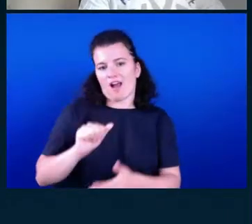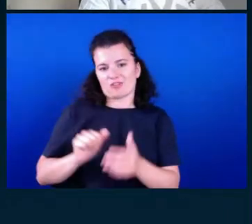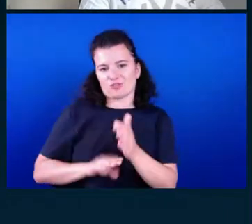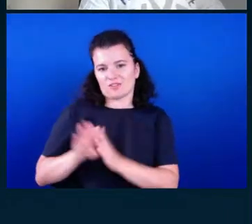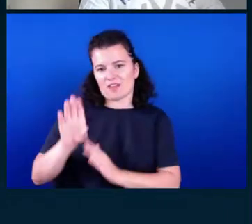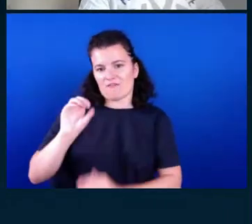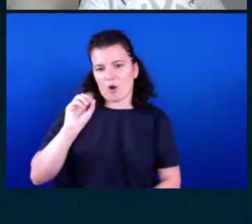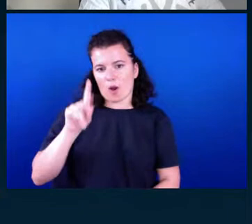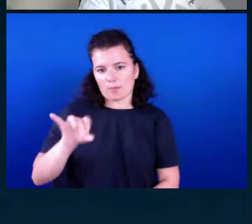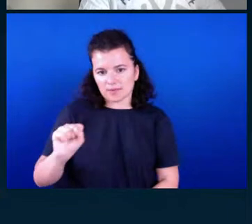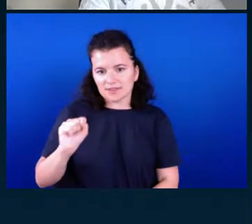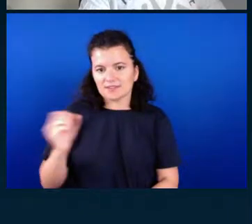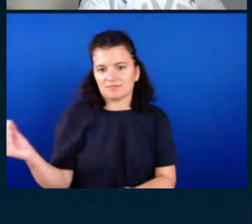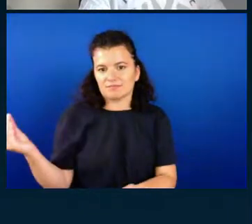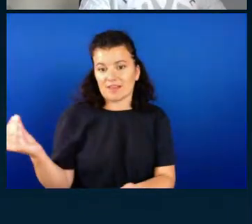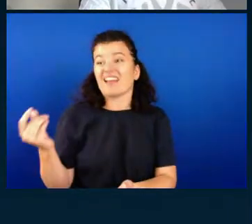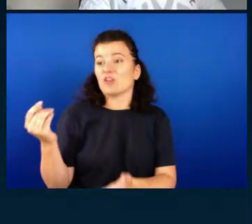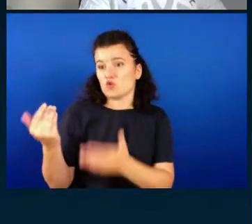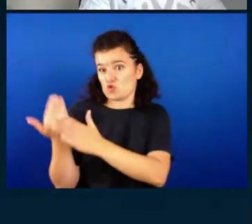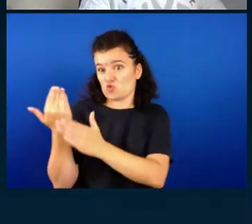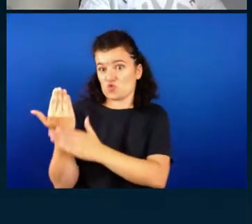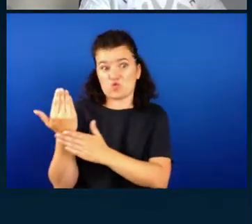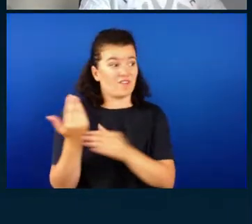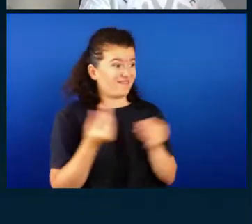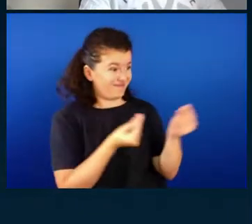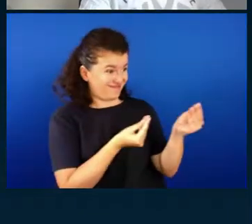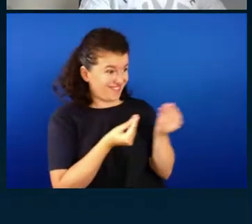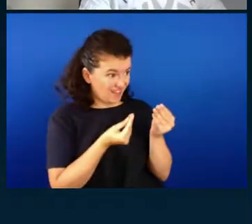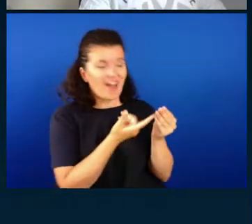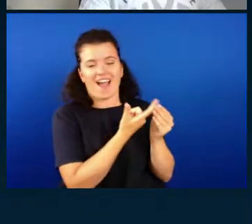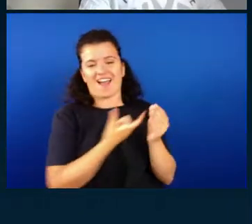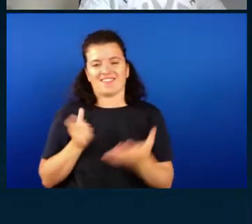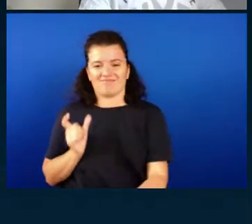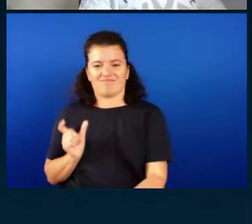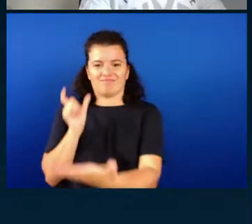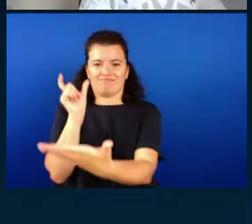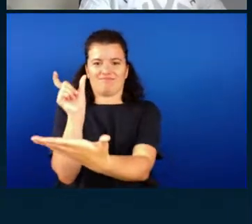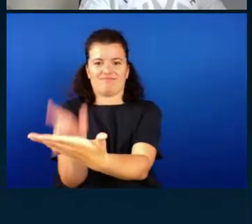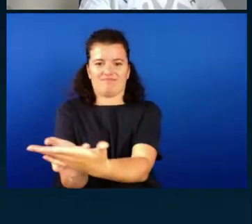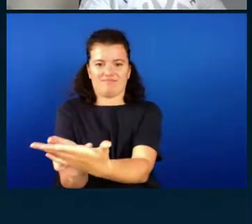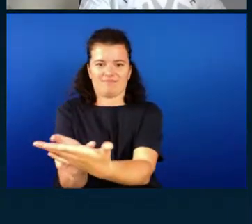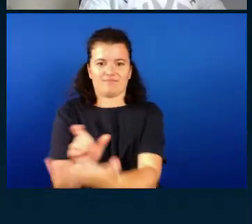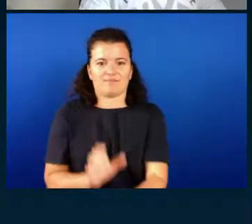extension that we have created just now, and we will drag drop it